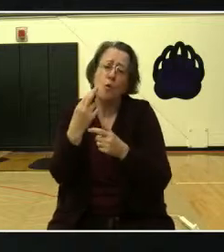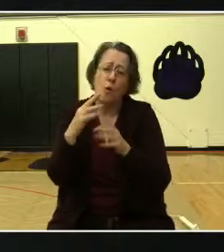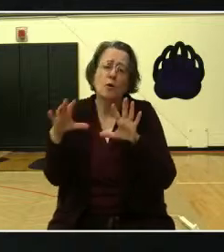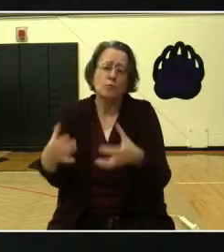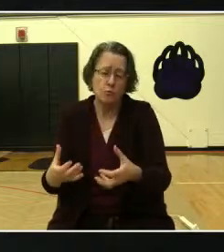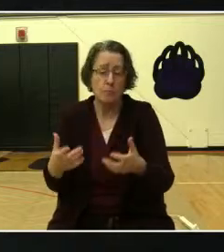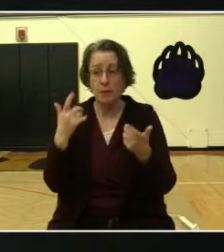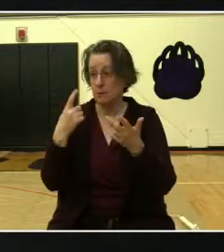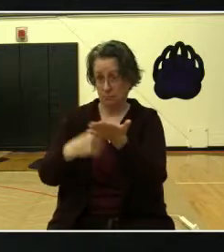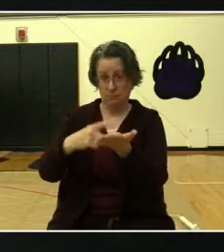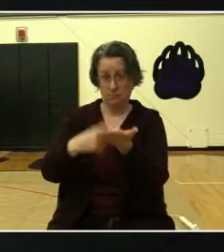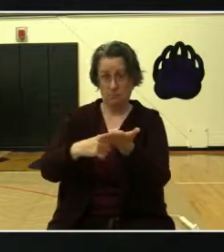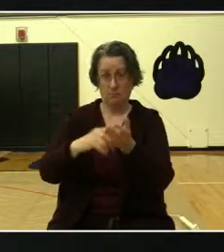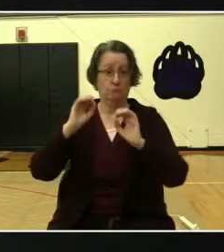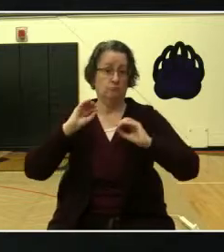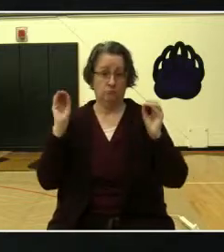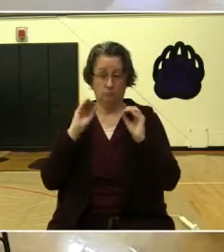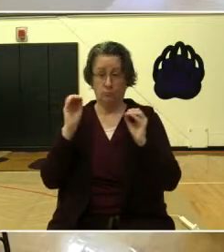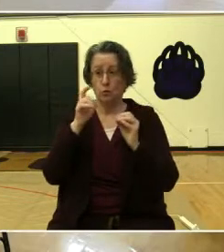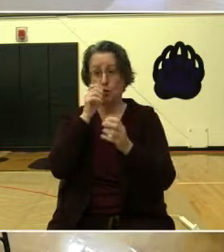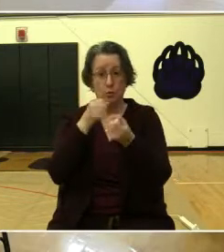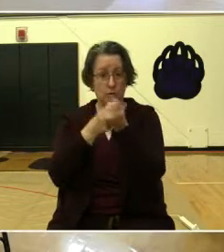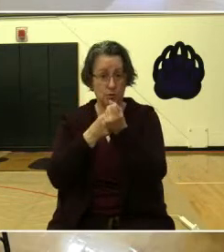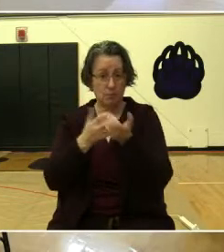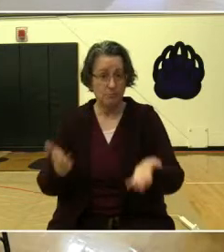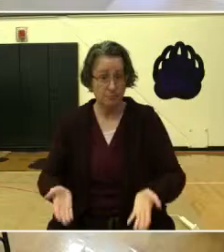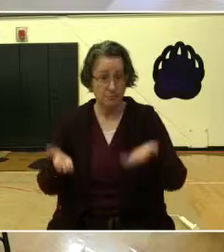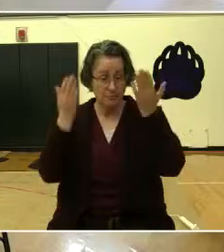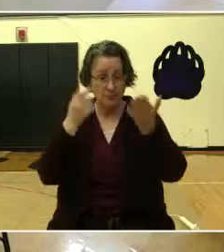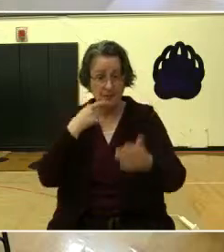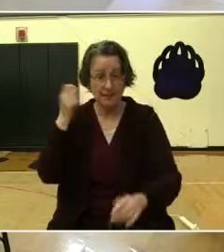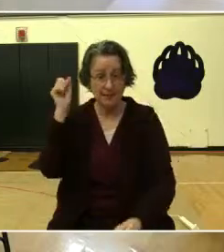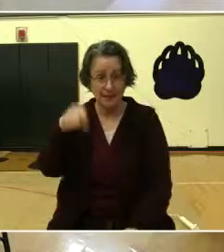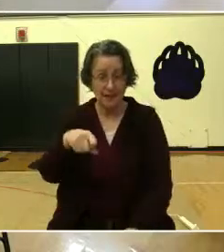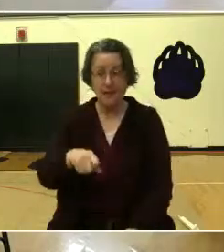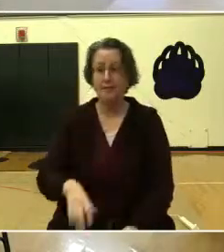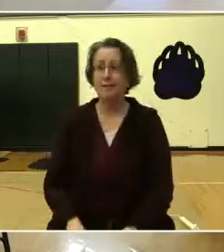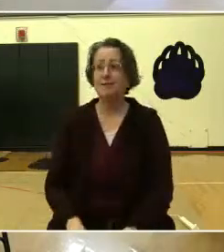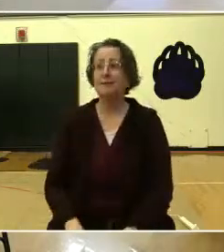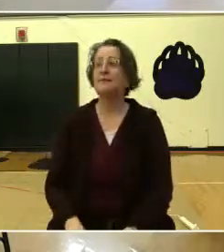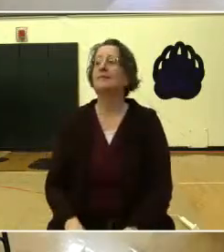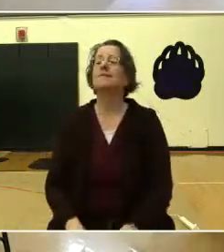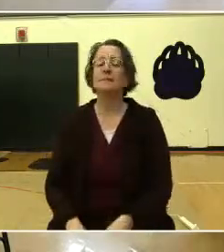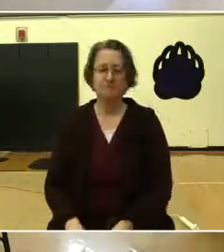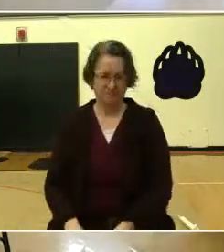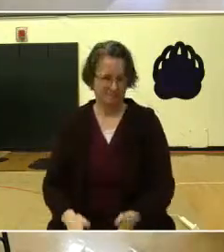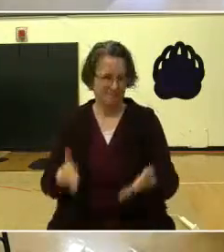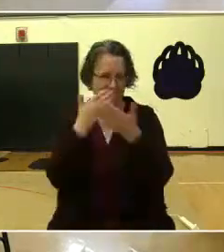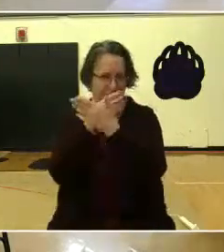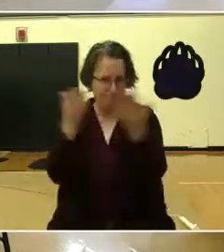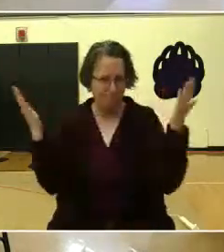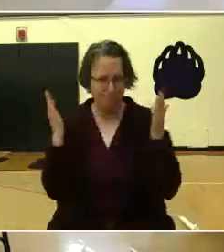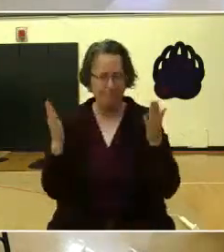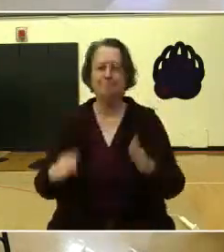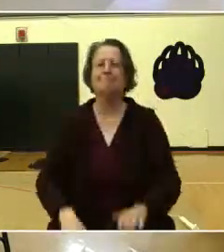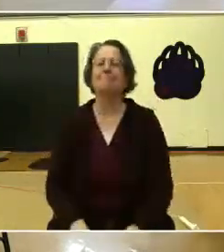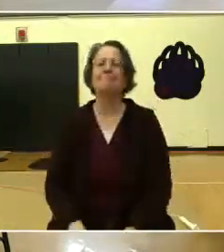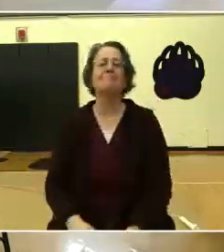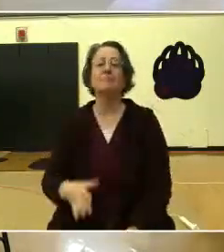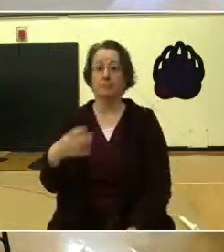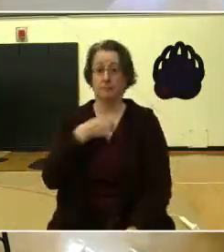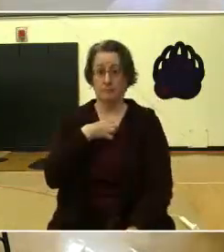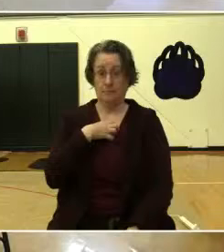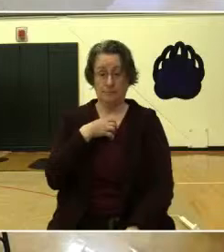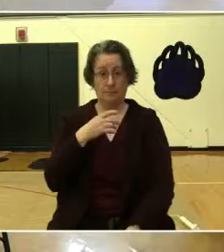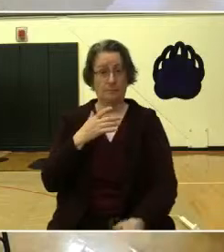discussion seeing none all those in favor please rise and say I I thank you all those opposed